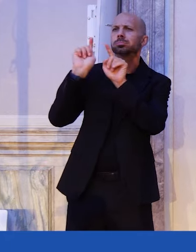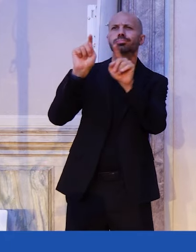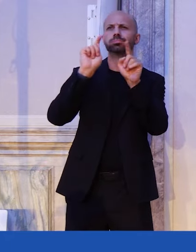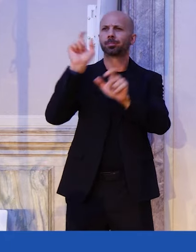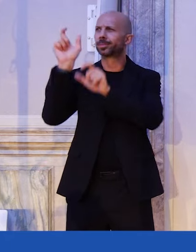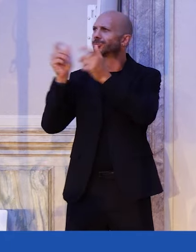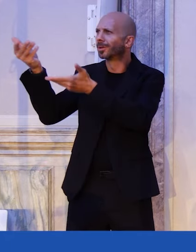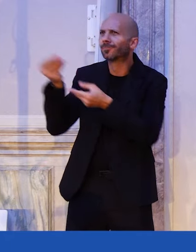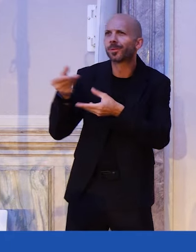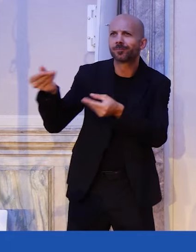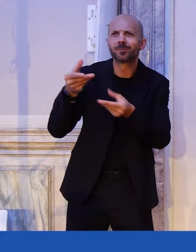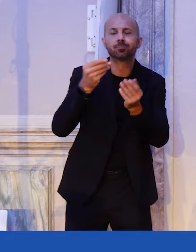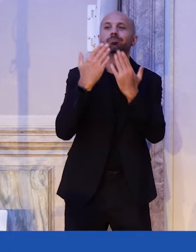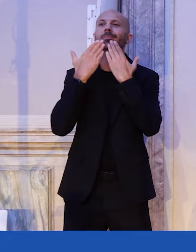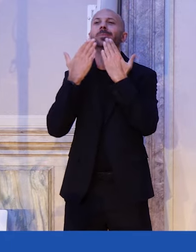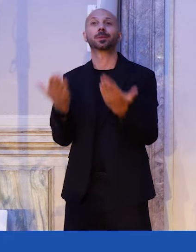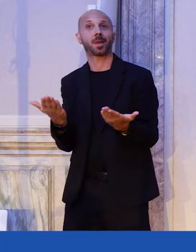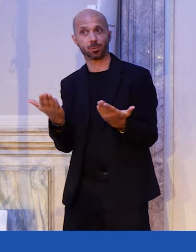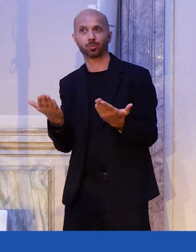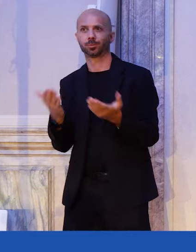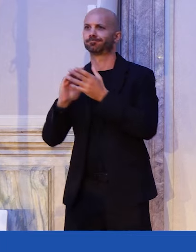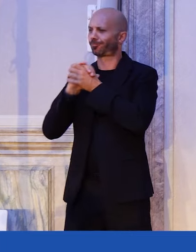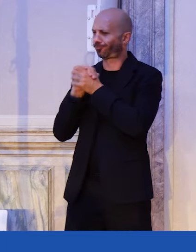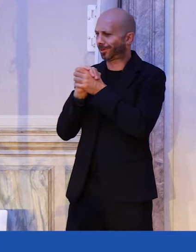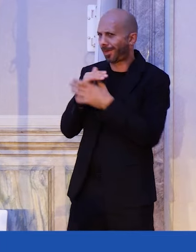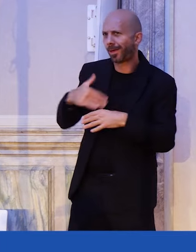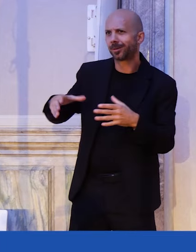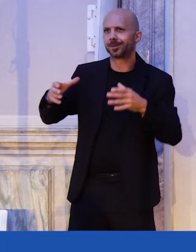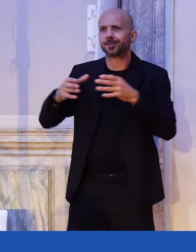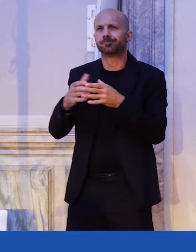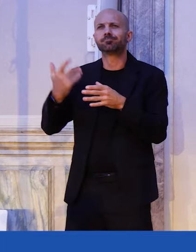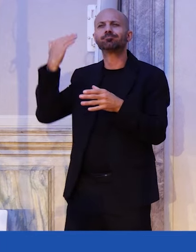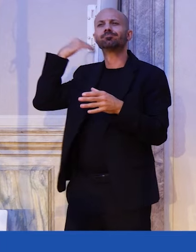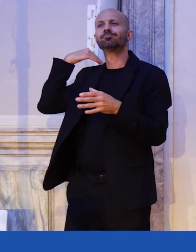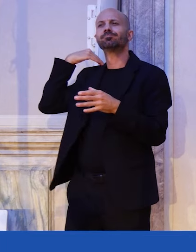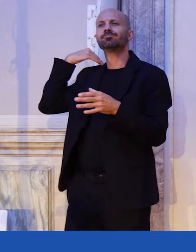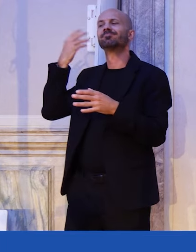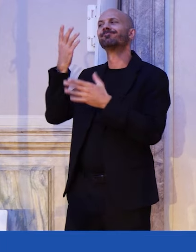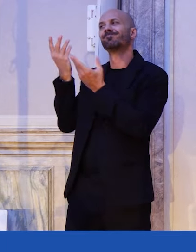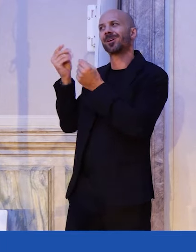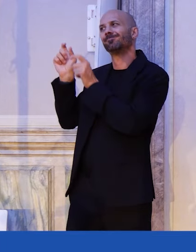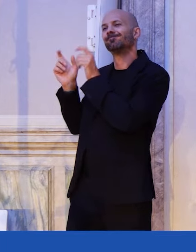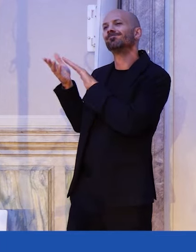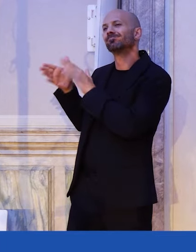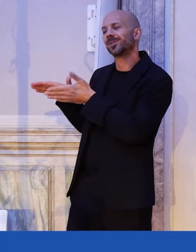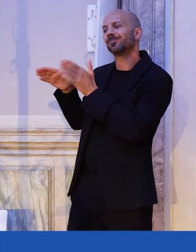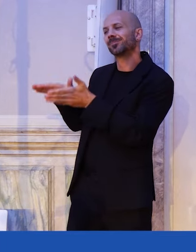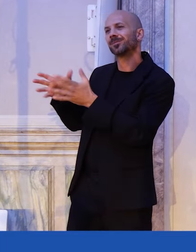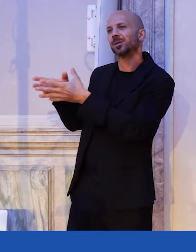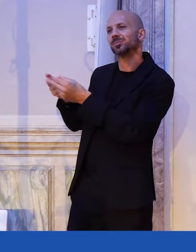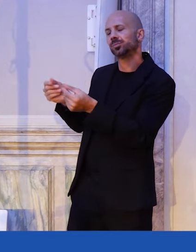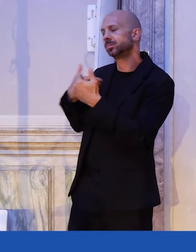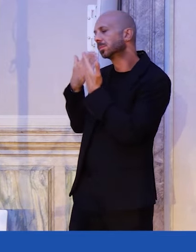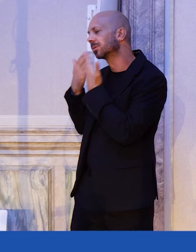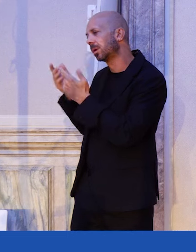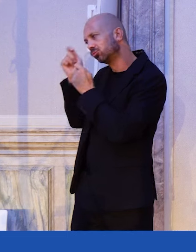supporters and friends especially those who are sadly no longer with us to the hundreds if not thousands